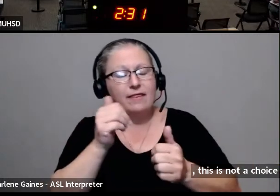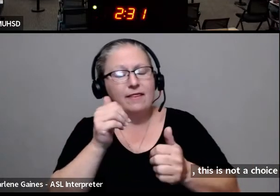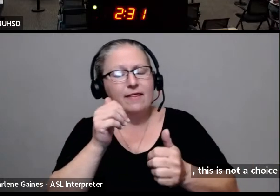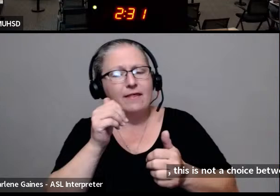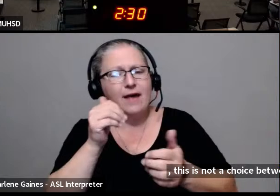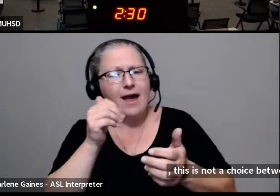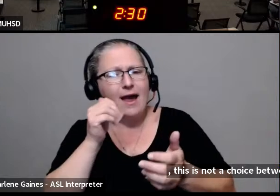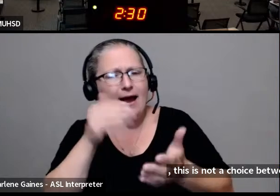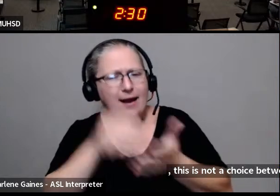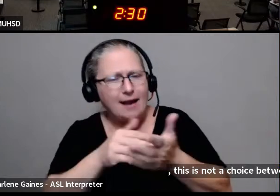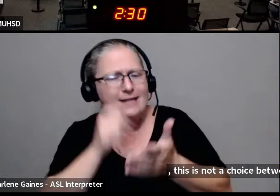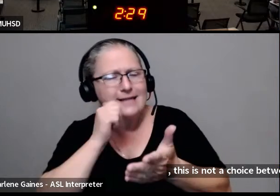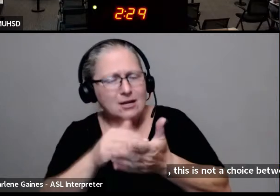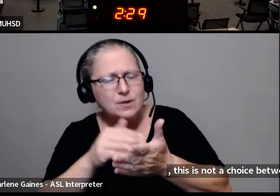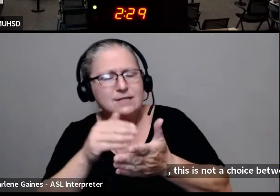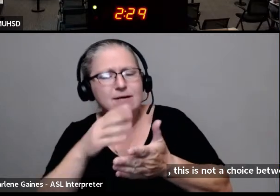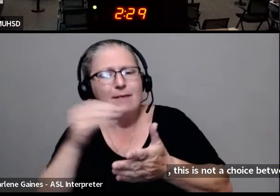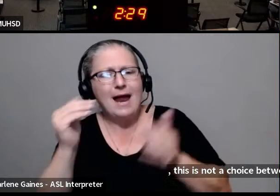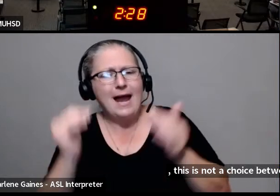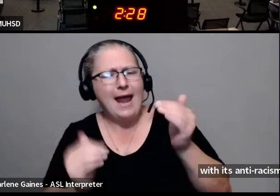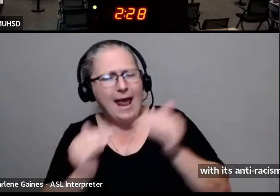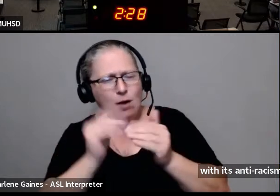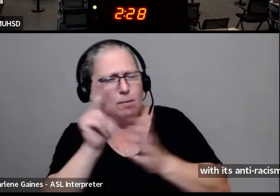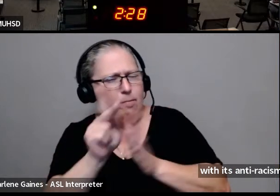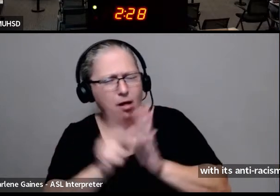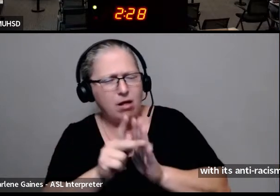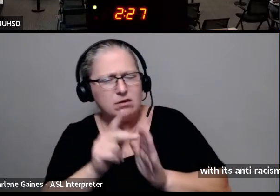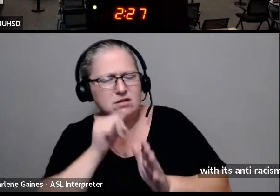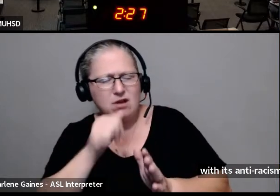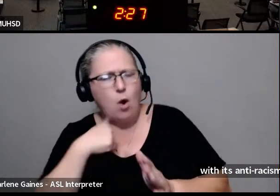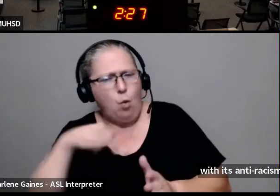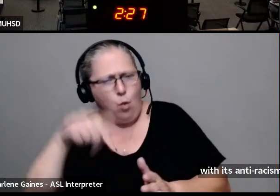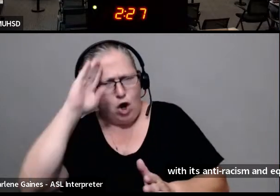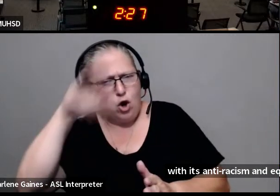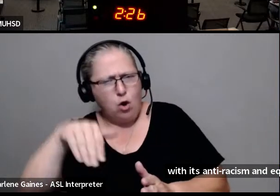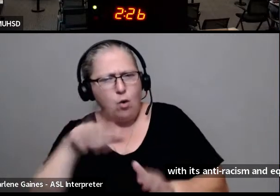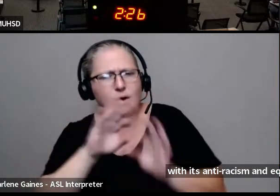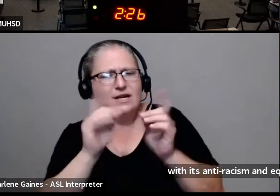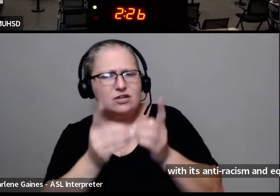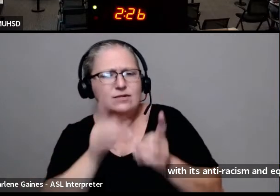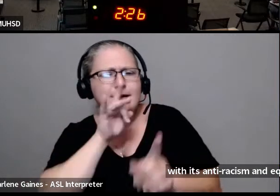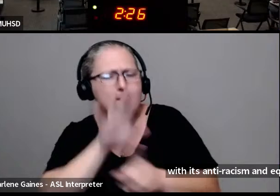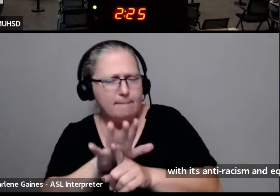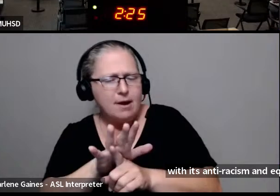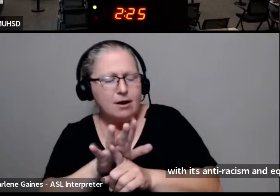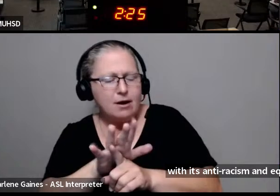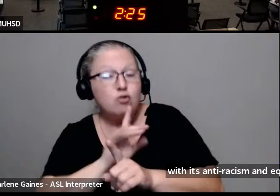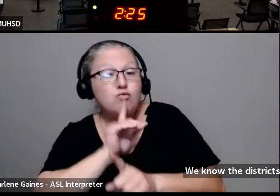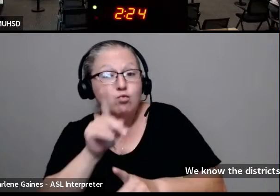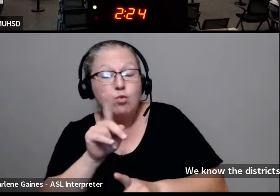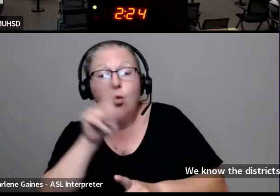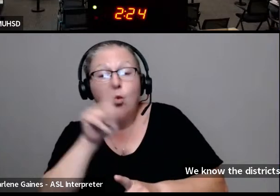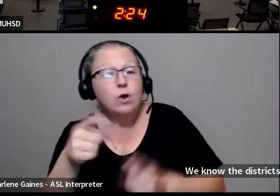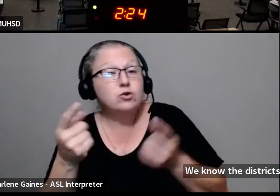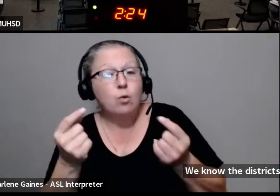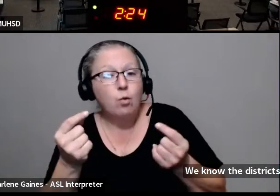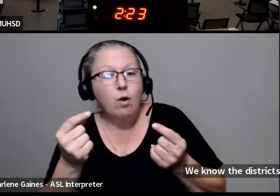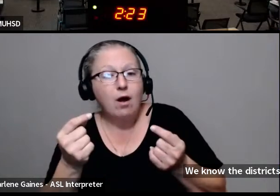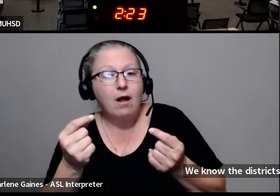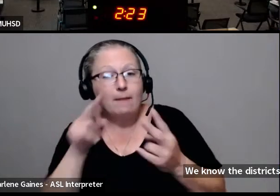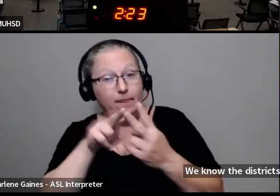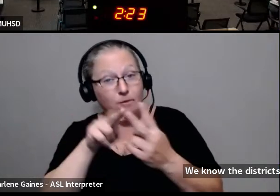and equity policies or not. We know the district's committed. Really, the question is whether these